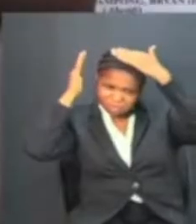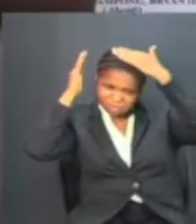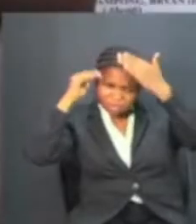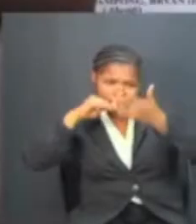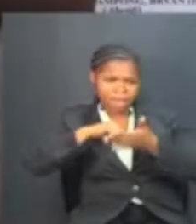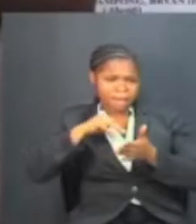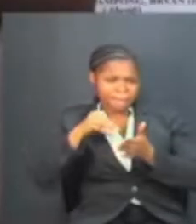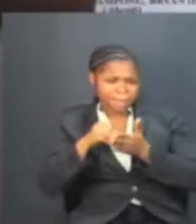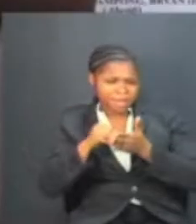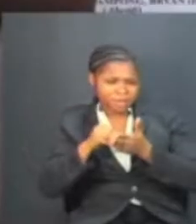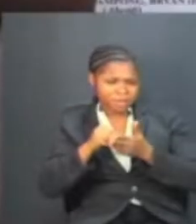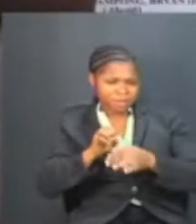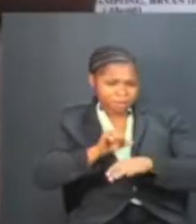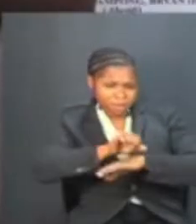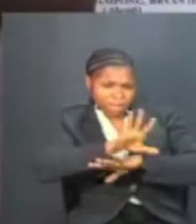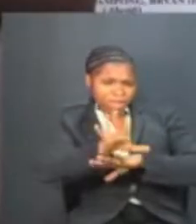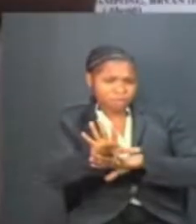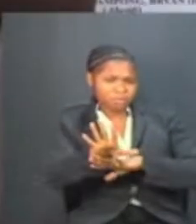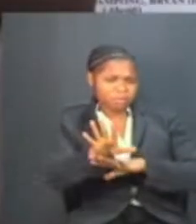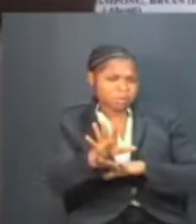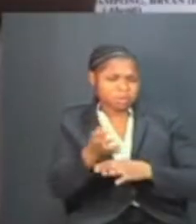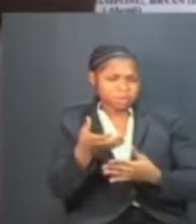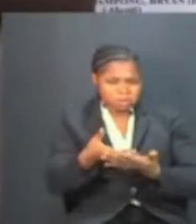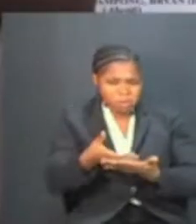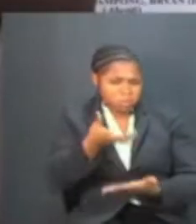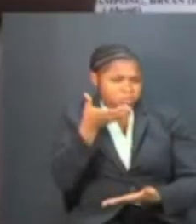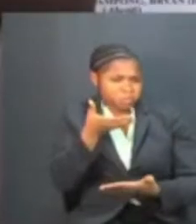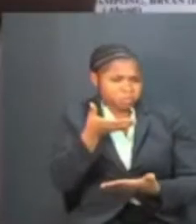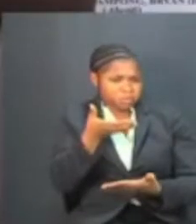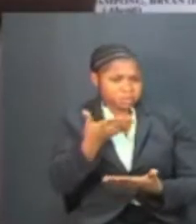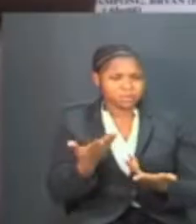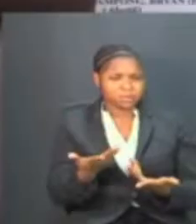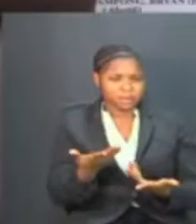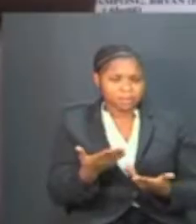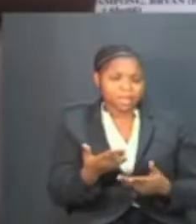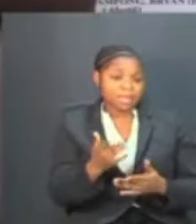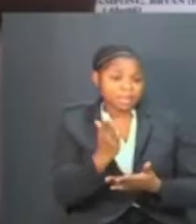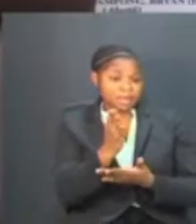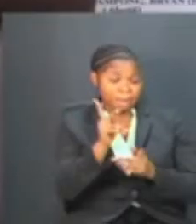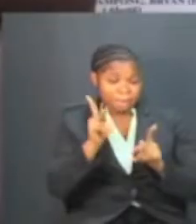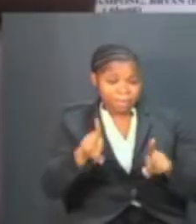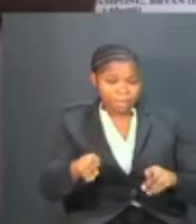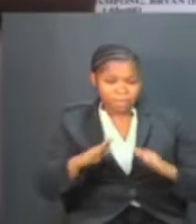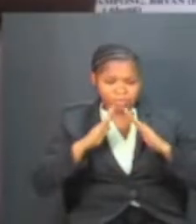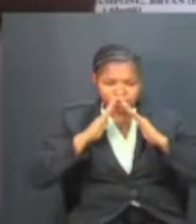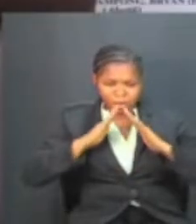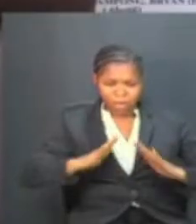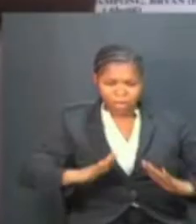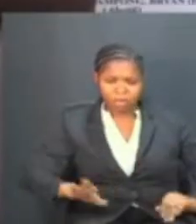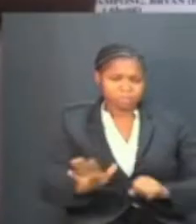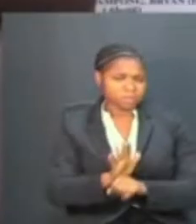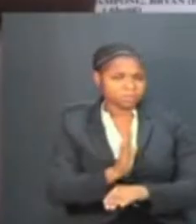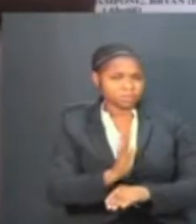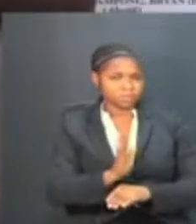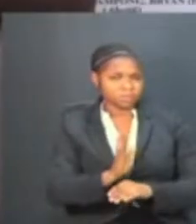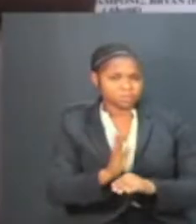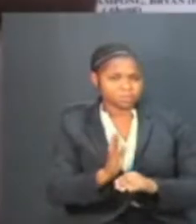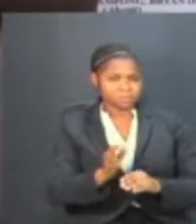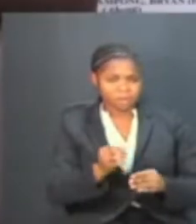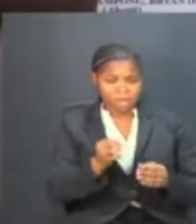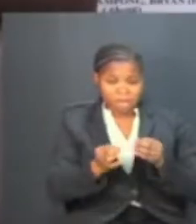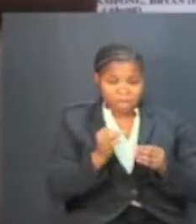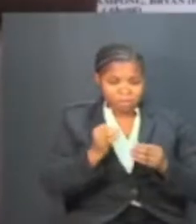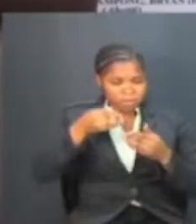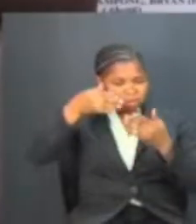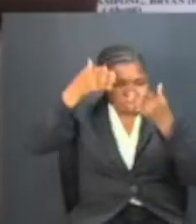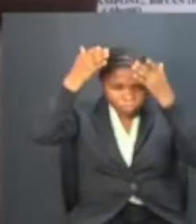influence, it means wealth, and it means somebody who is peaceful. If you wear the hat with it tilting to your occiput,